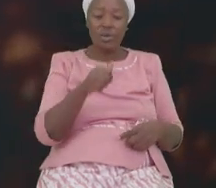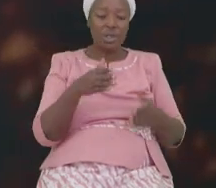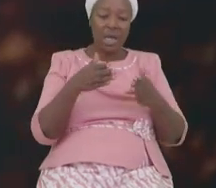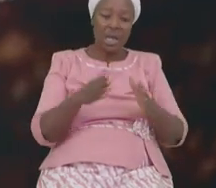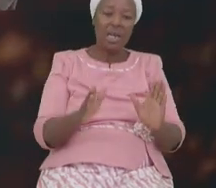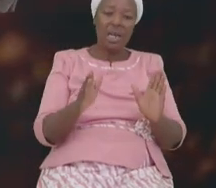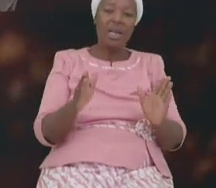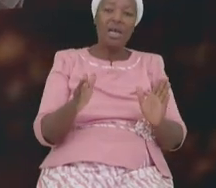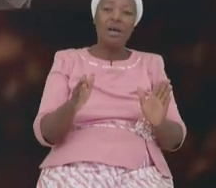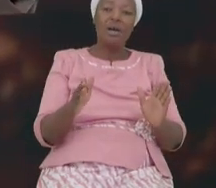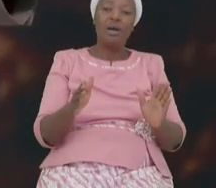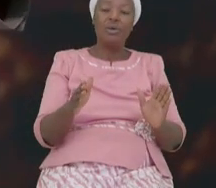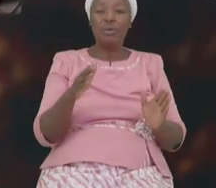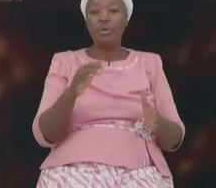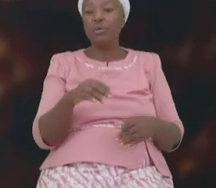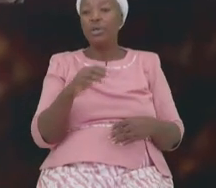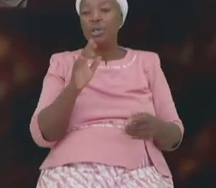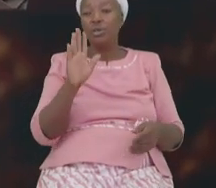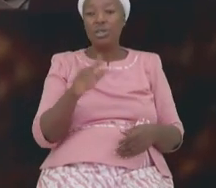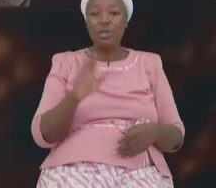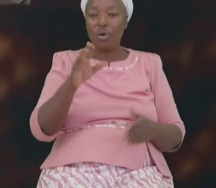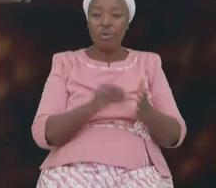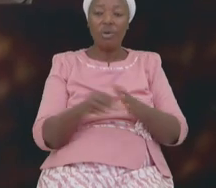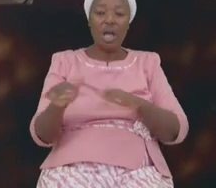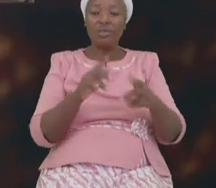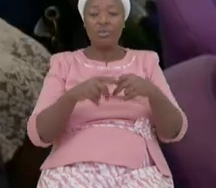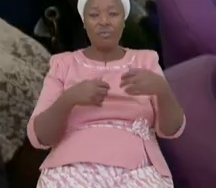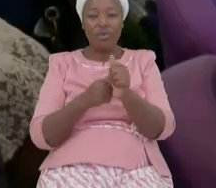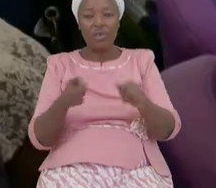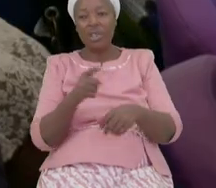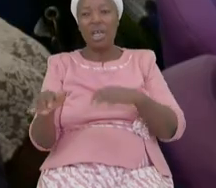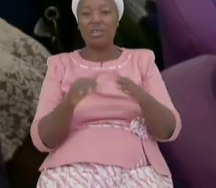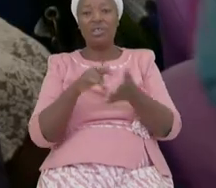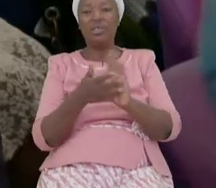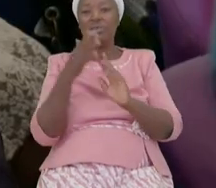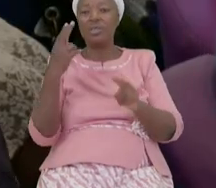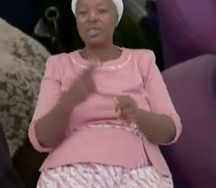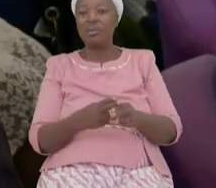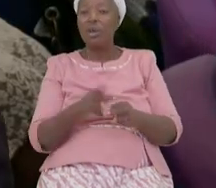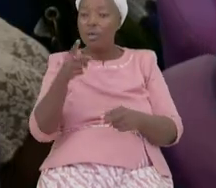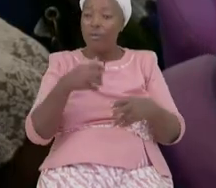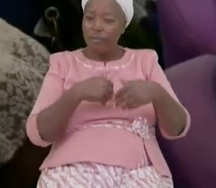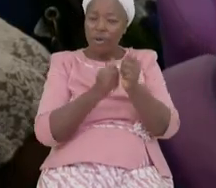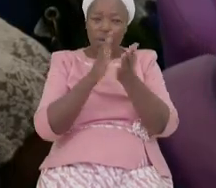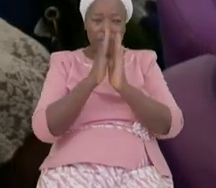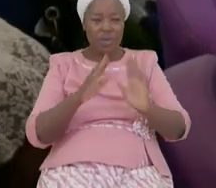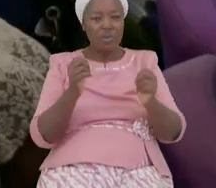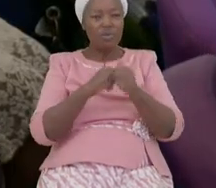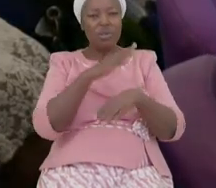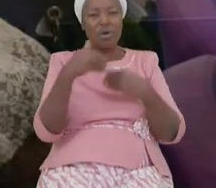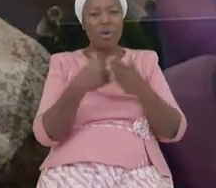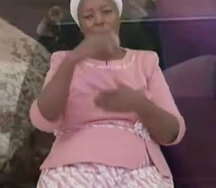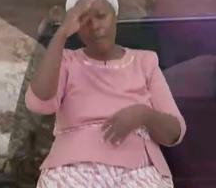allow reaction to follow their action. Amen. Follow peace with all